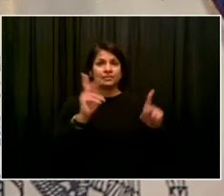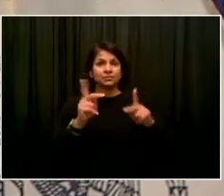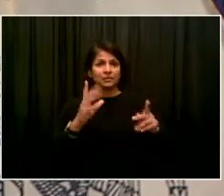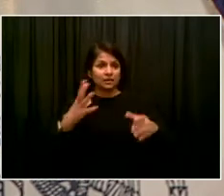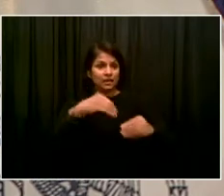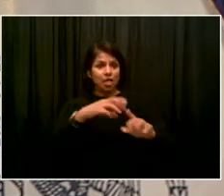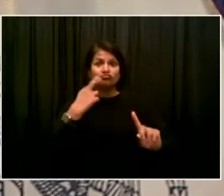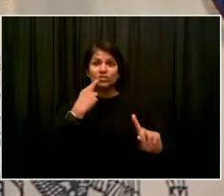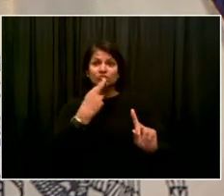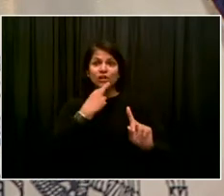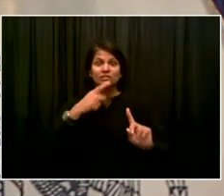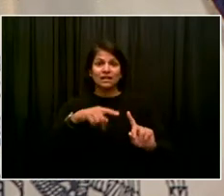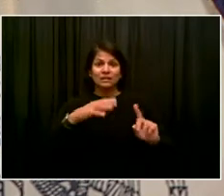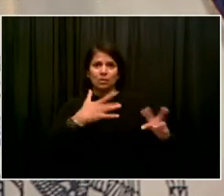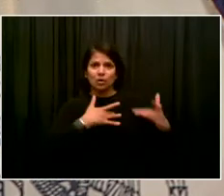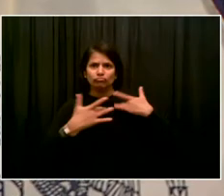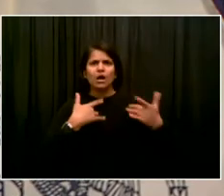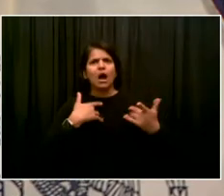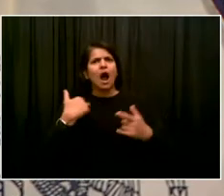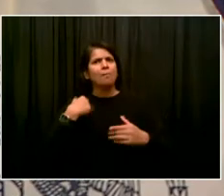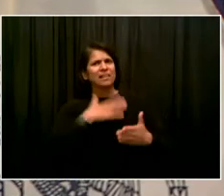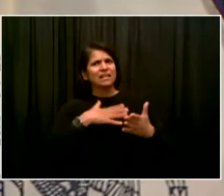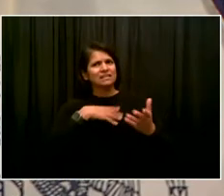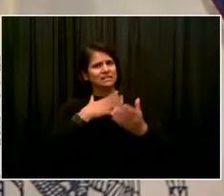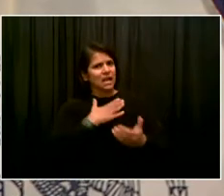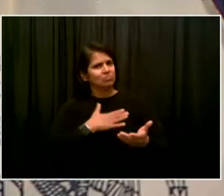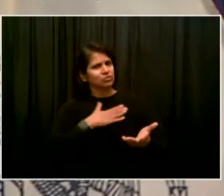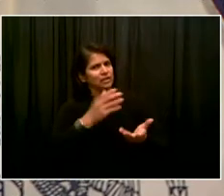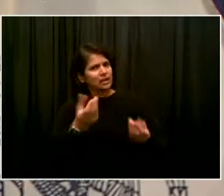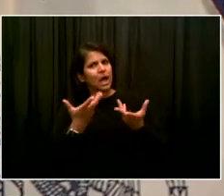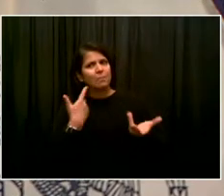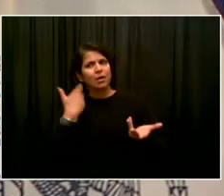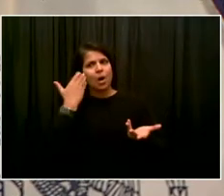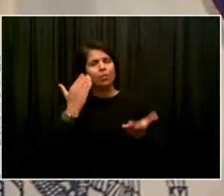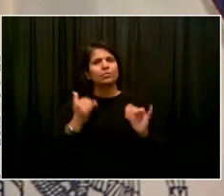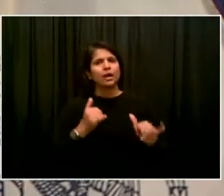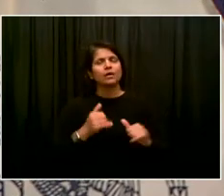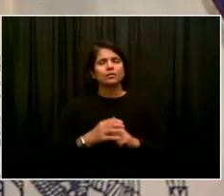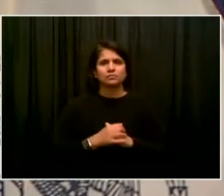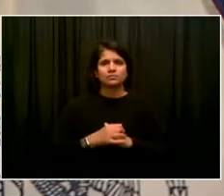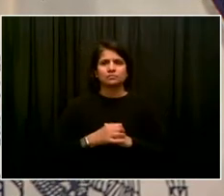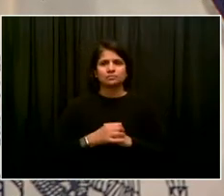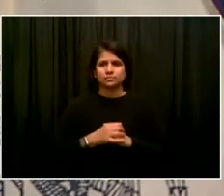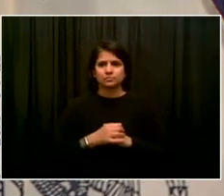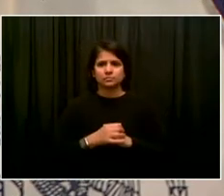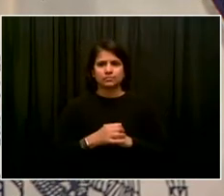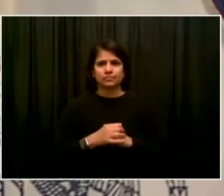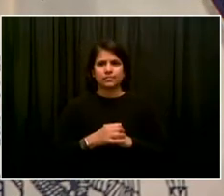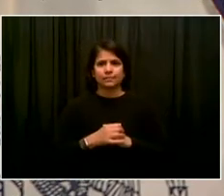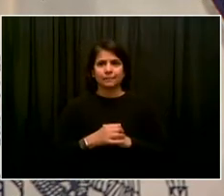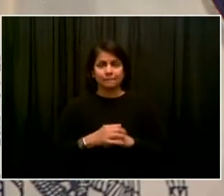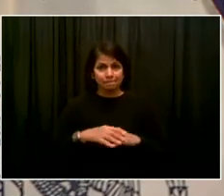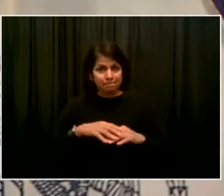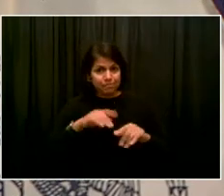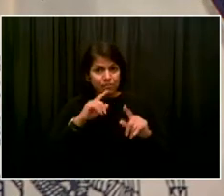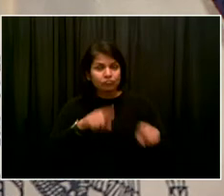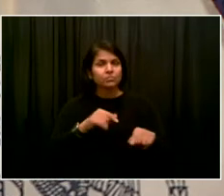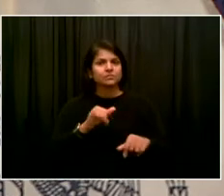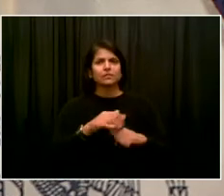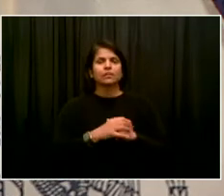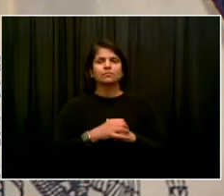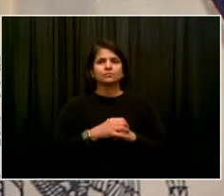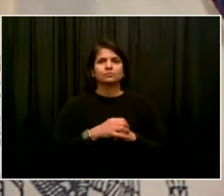appreciate that deeply, that we want to be responsive in every way. But in the end, the number one job is to protect